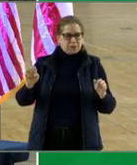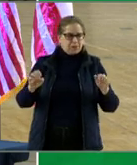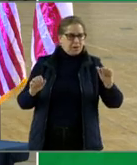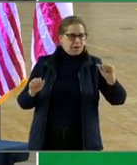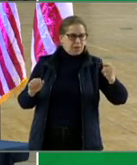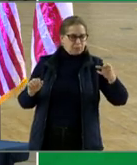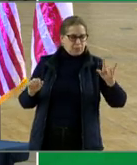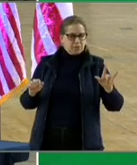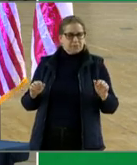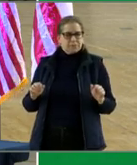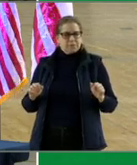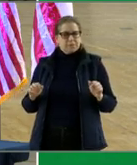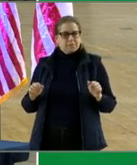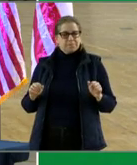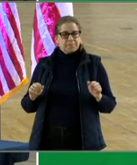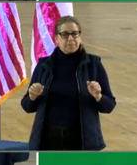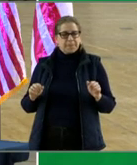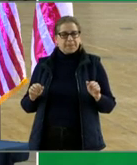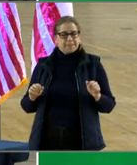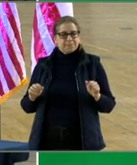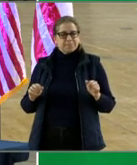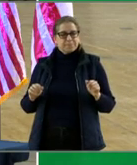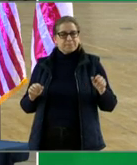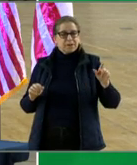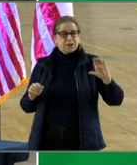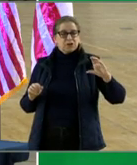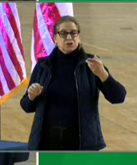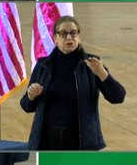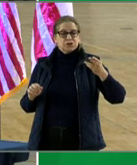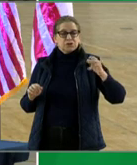as the mayor describes, that is the one that